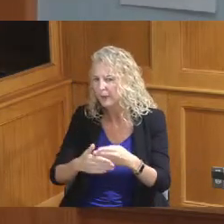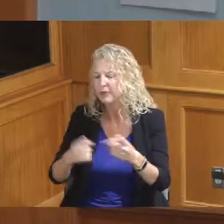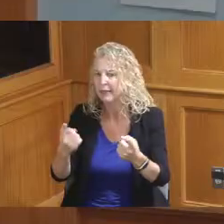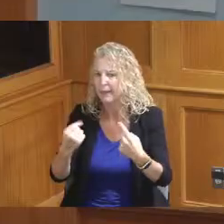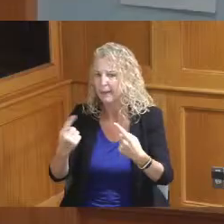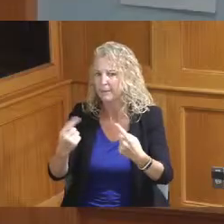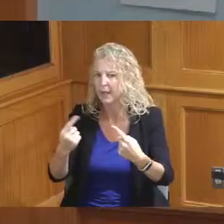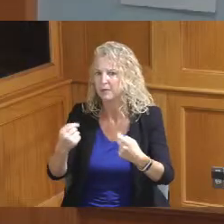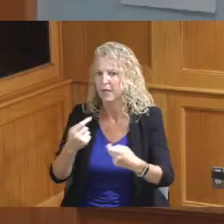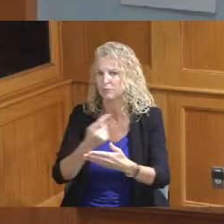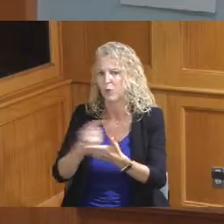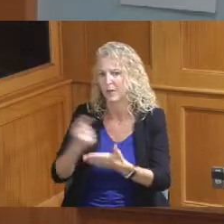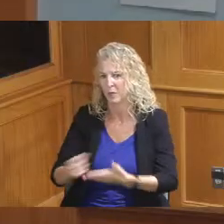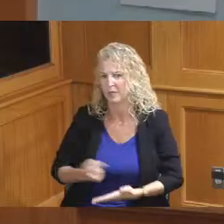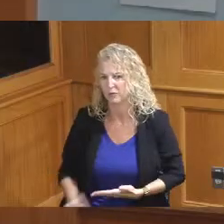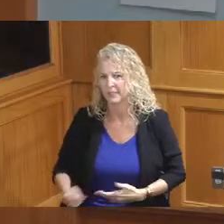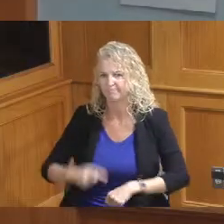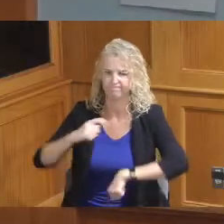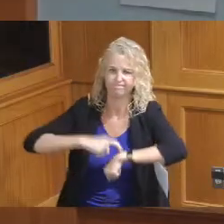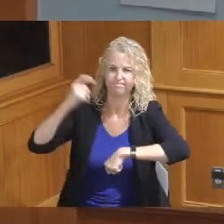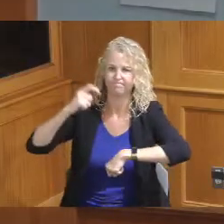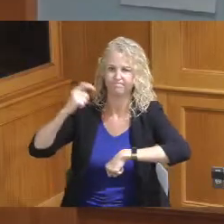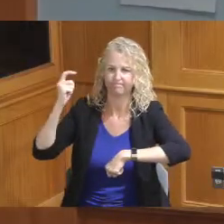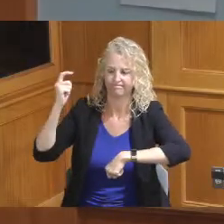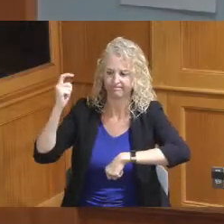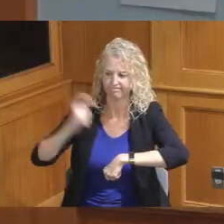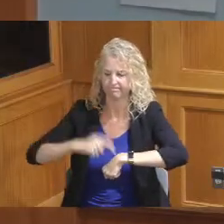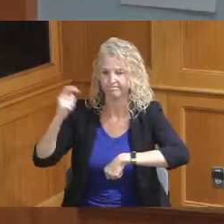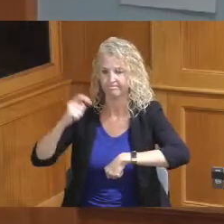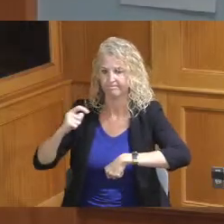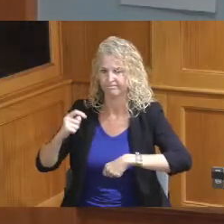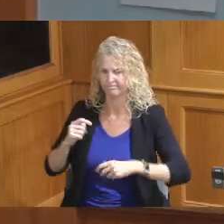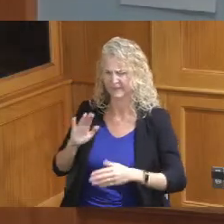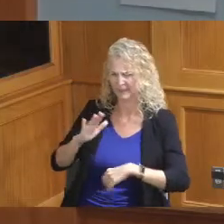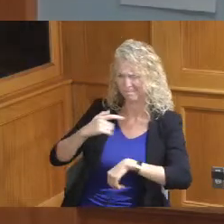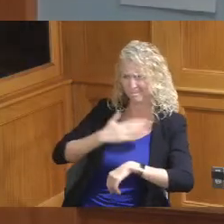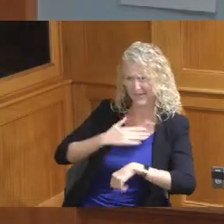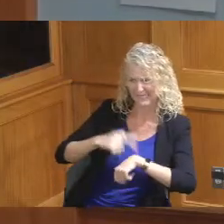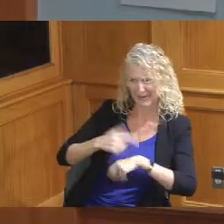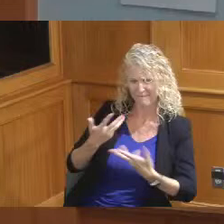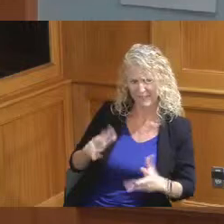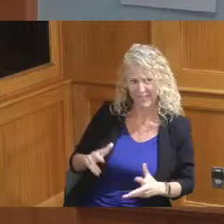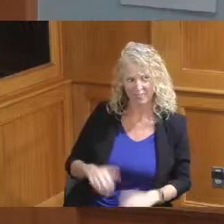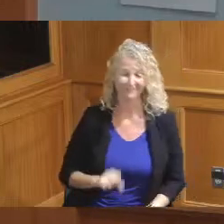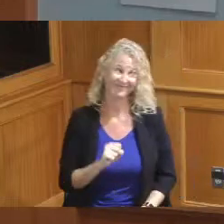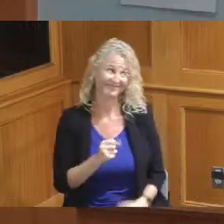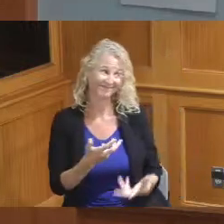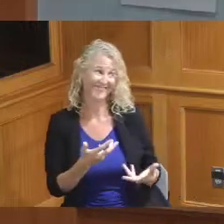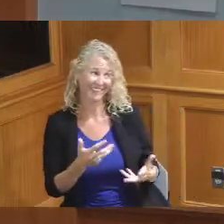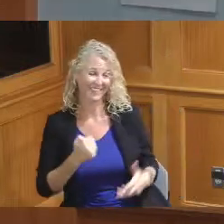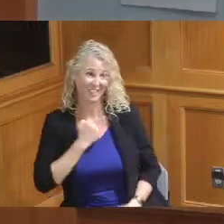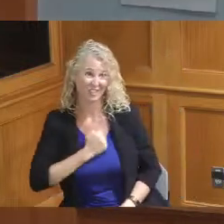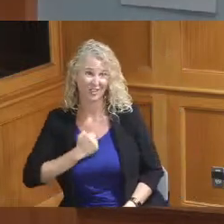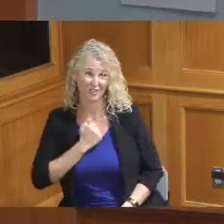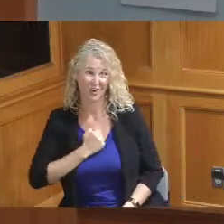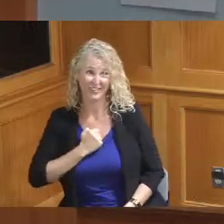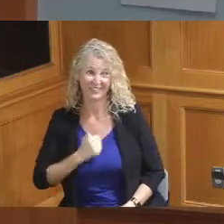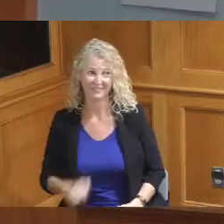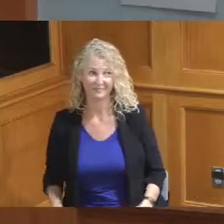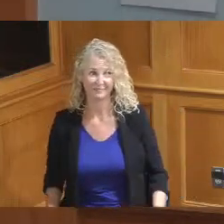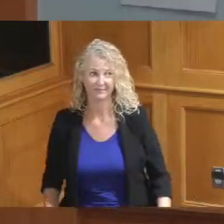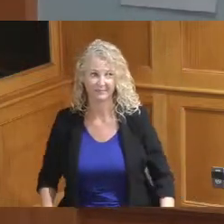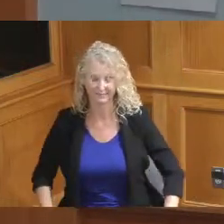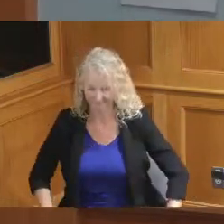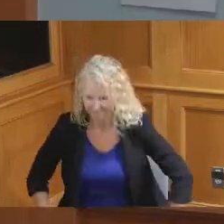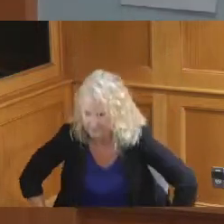lot for weeks on end. So, am I done? I got cut off already? Yeah, you did. I'm sorry about that. Anyway, one more